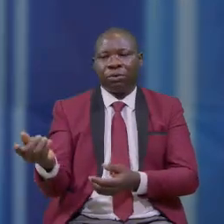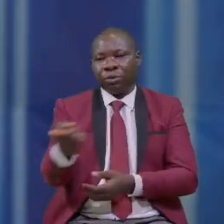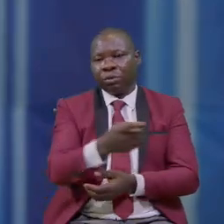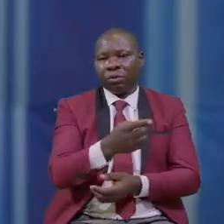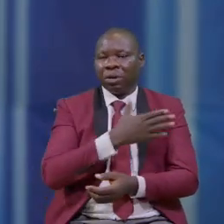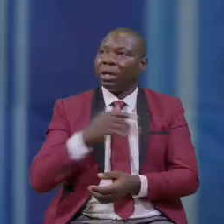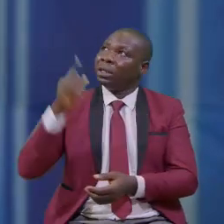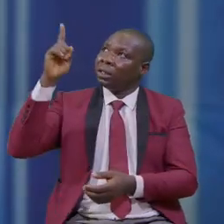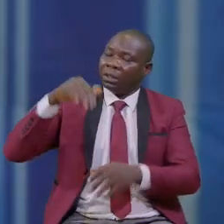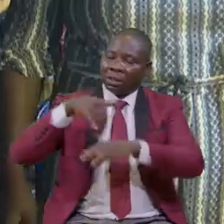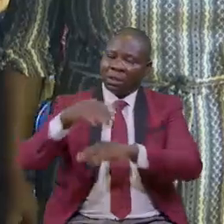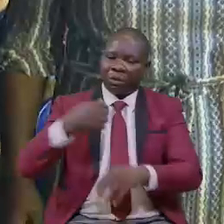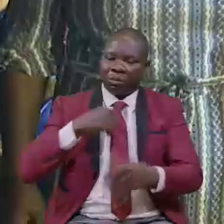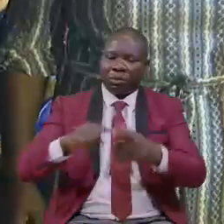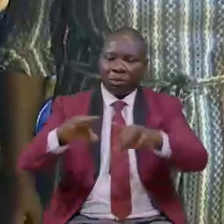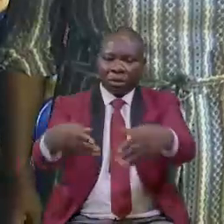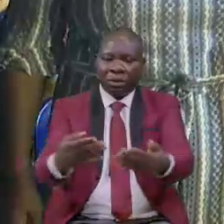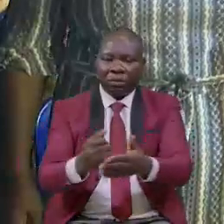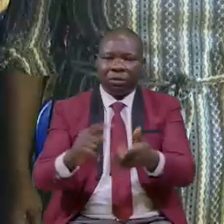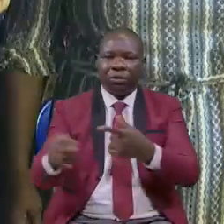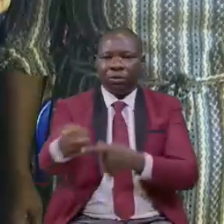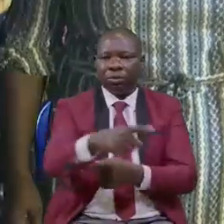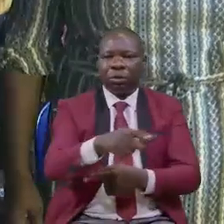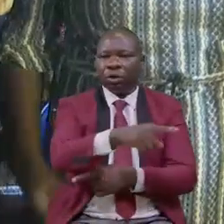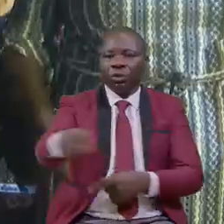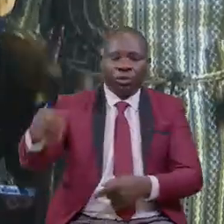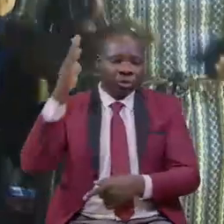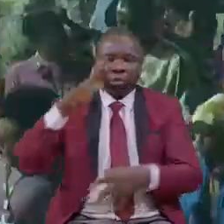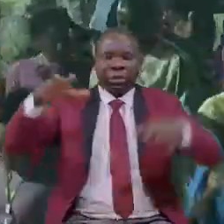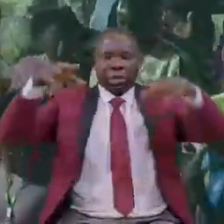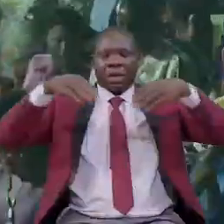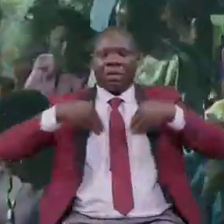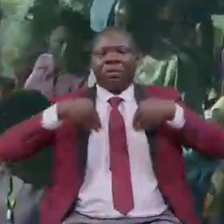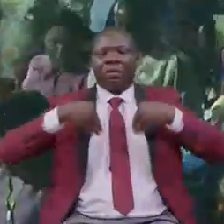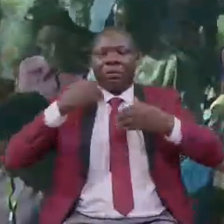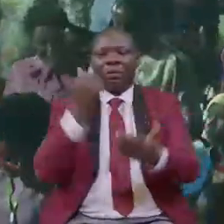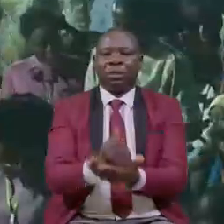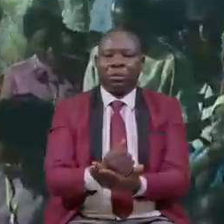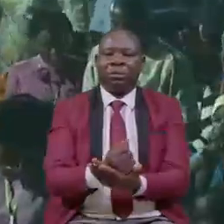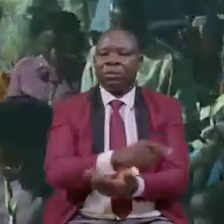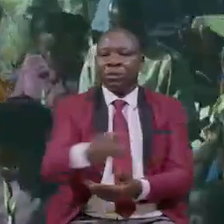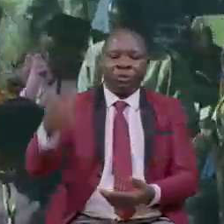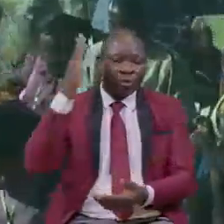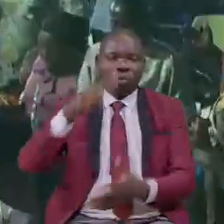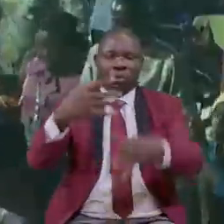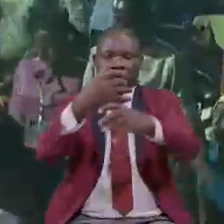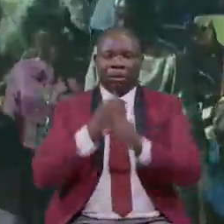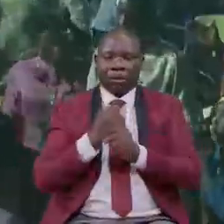to deliver it to you. You will accept. You will